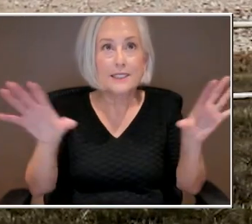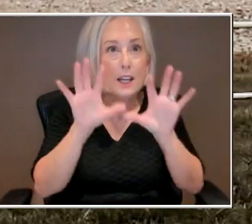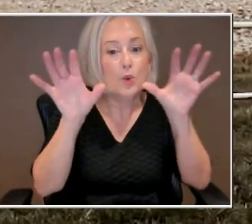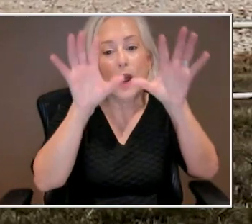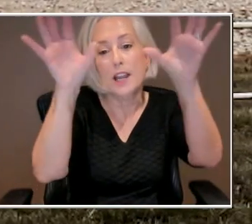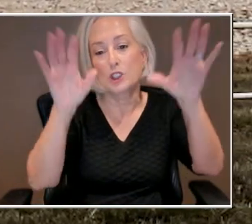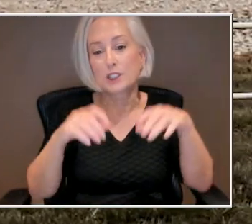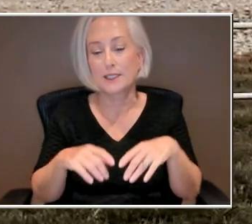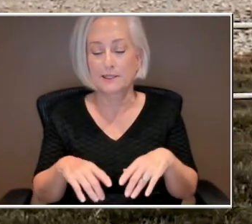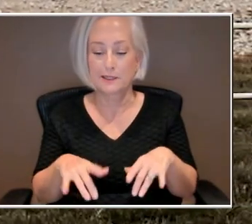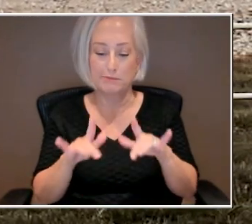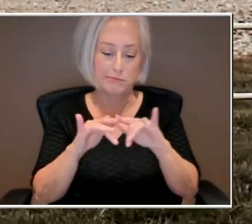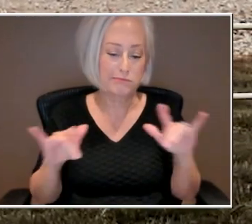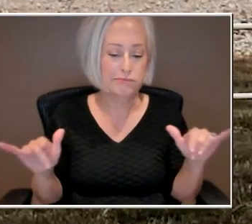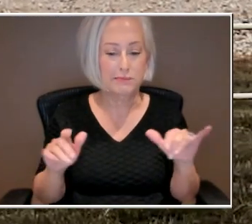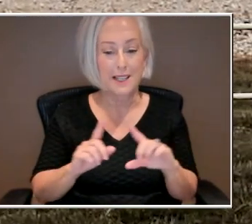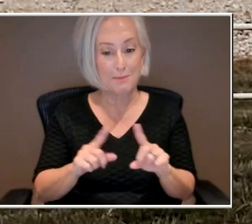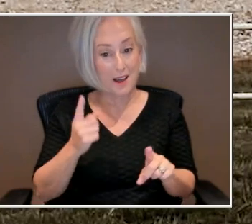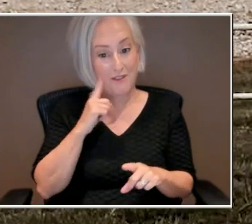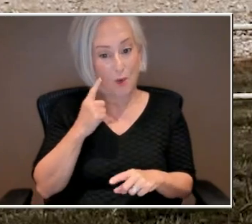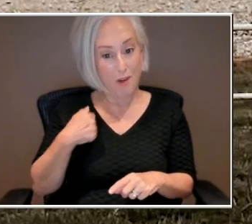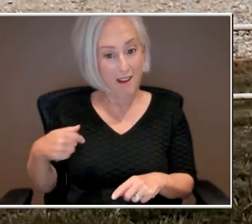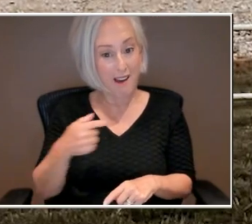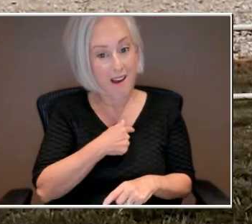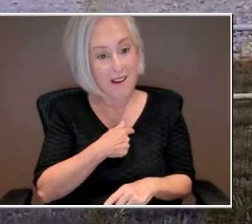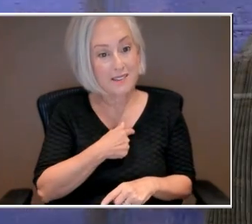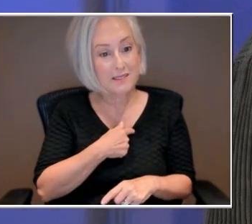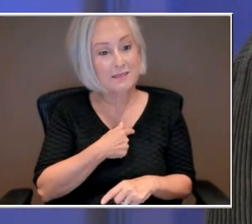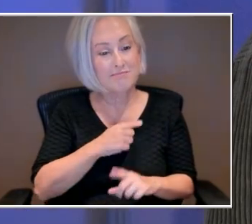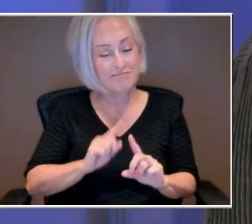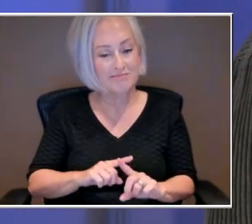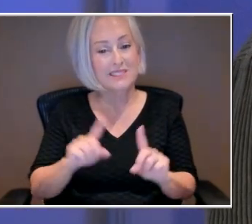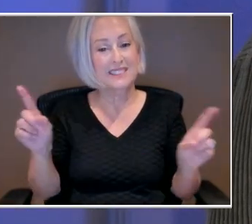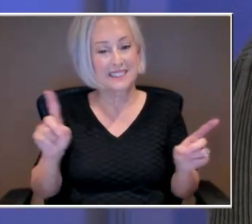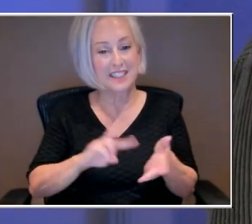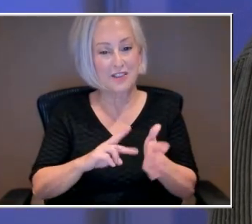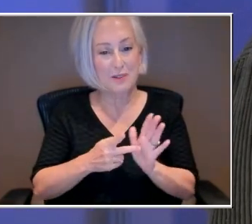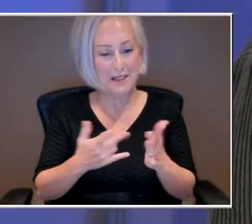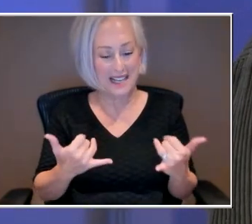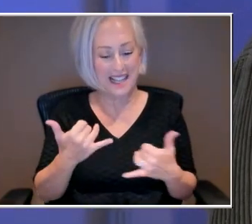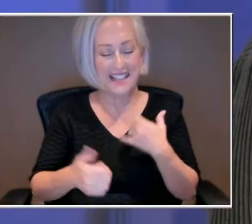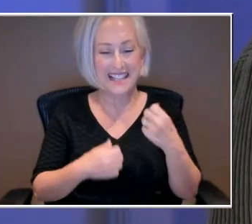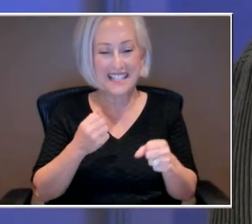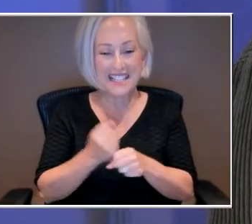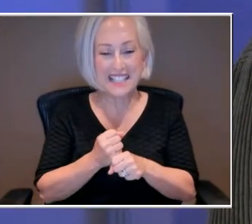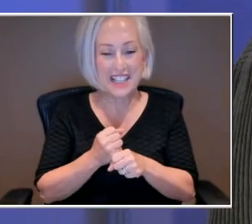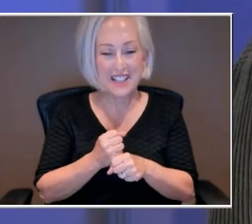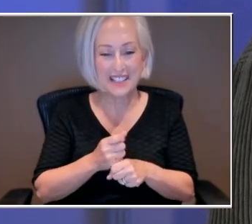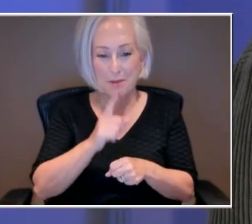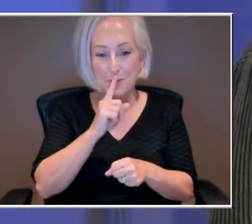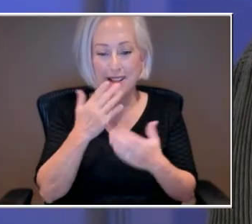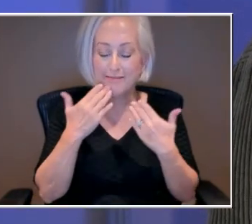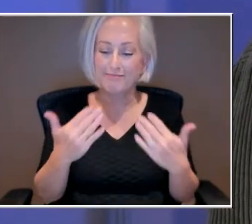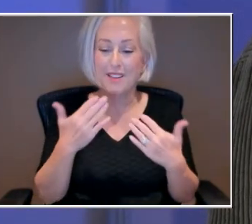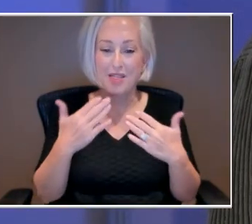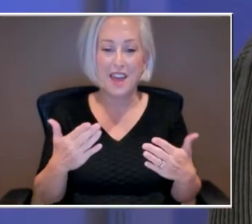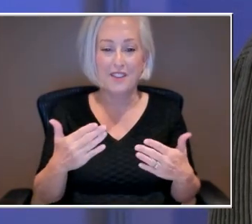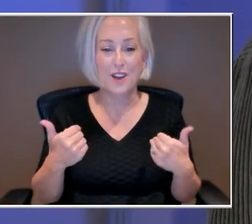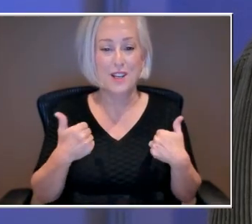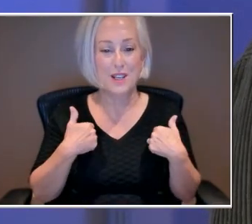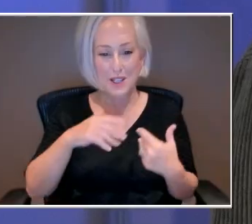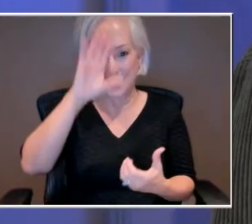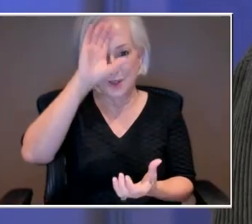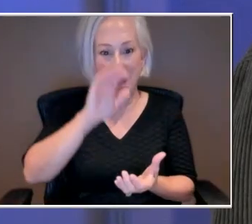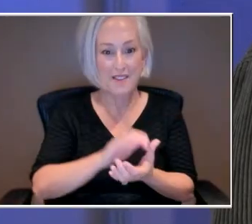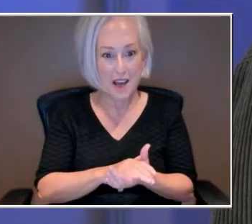and everything, but for us, it kind of had a different meaning this year. And I'm pretty thankful to have a husband who